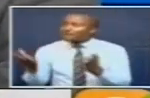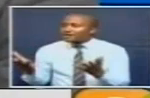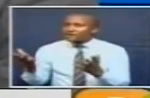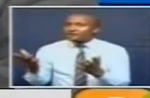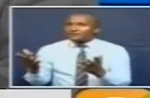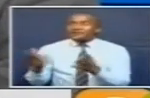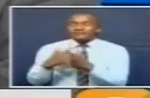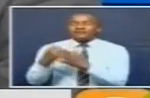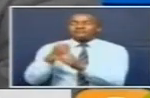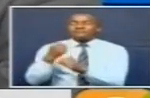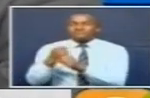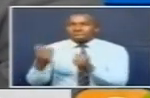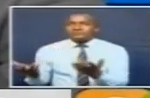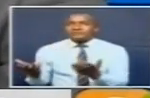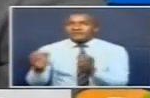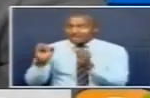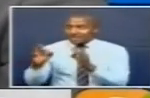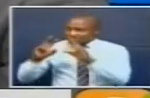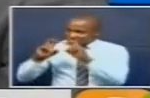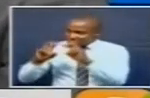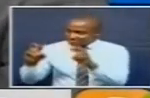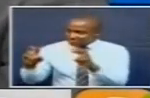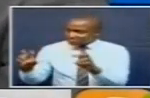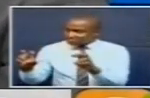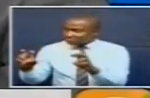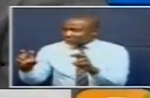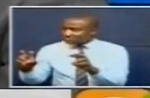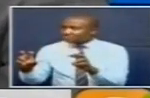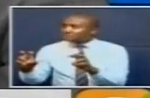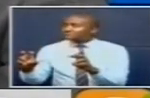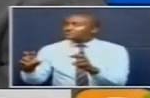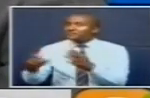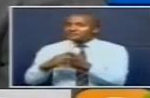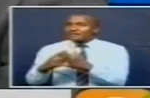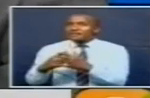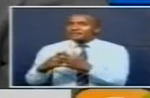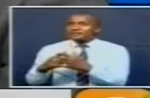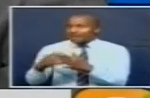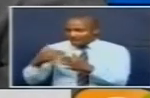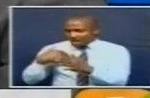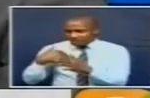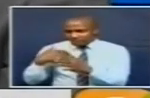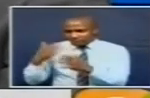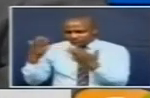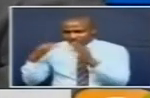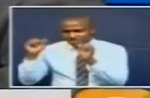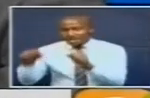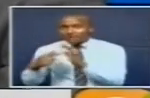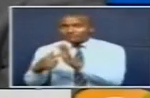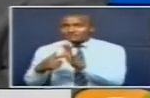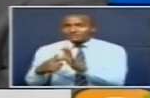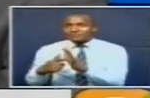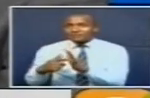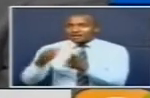done about it? If the investigation is such that there are conclusions you can make that are obvious, for example, when it comes to